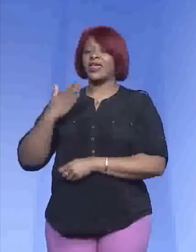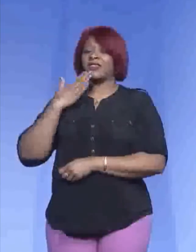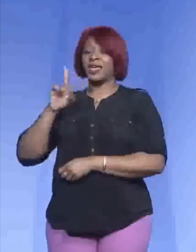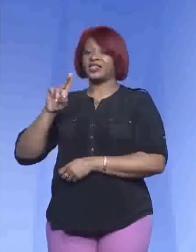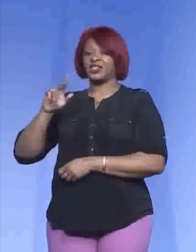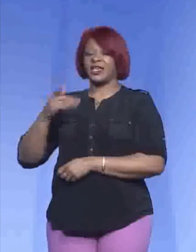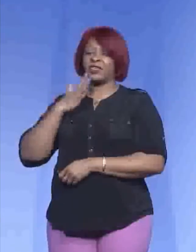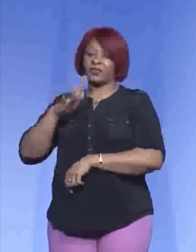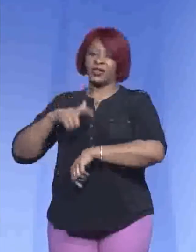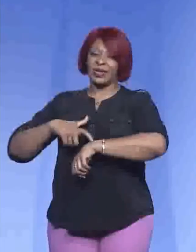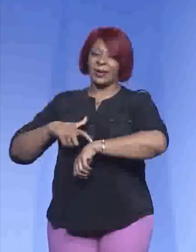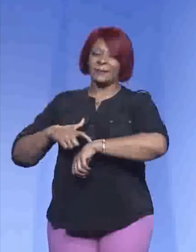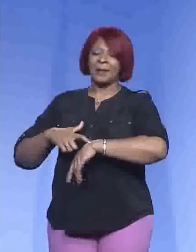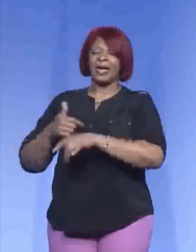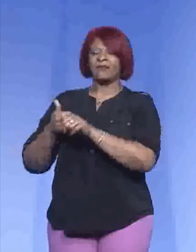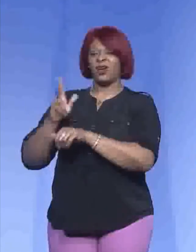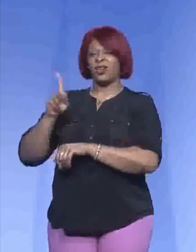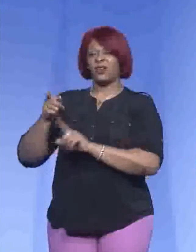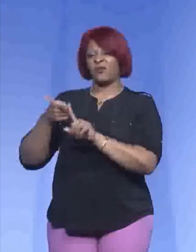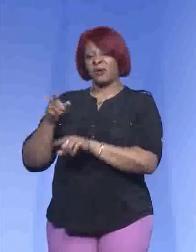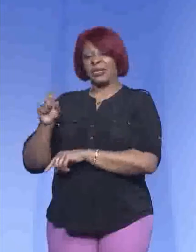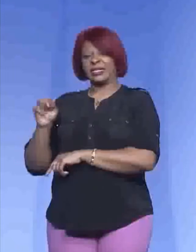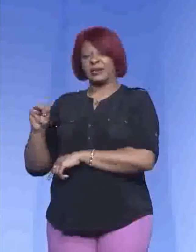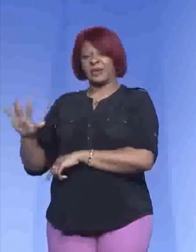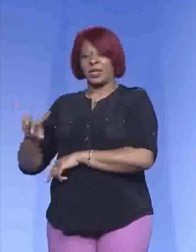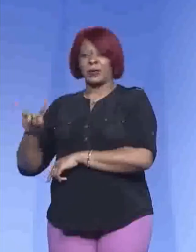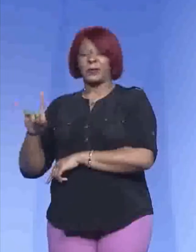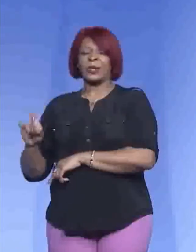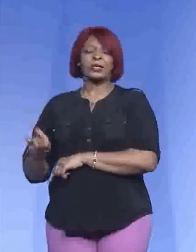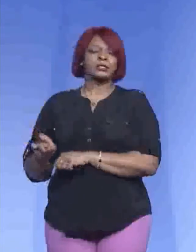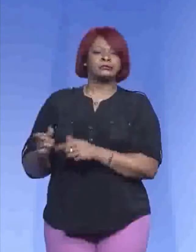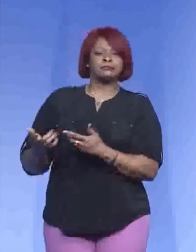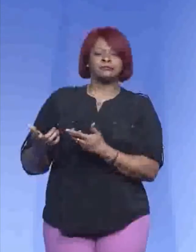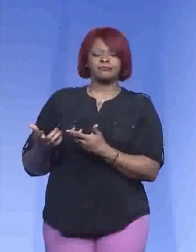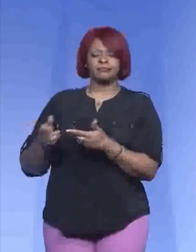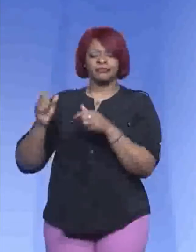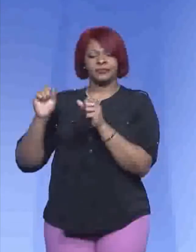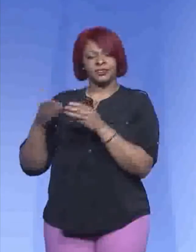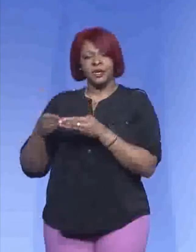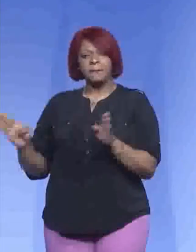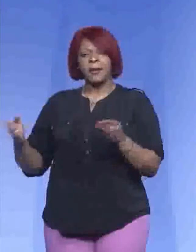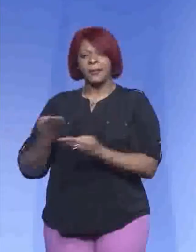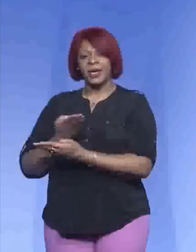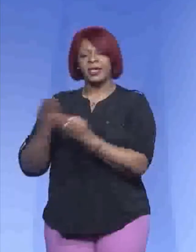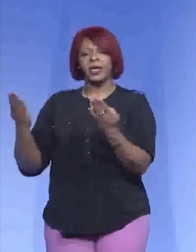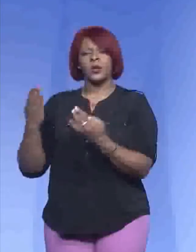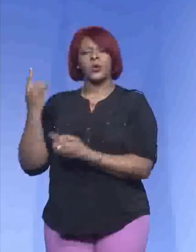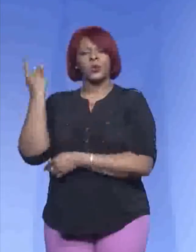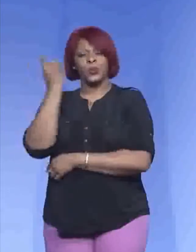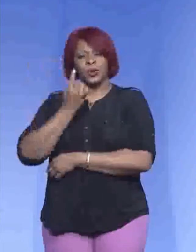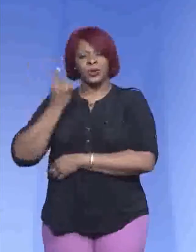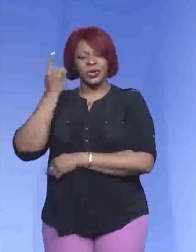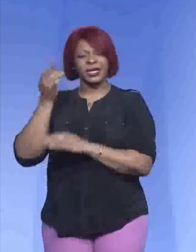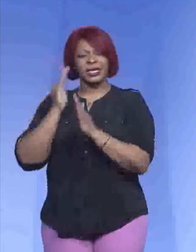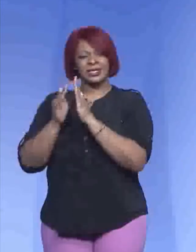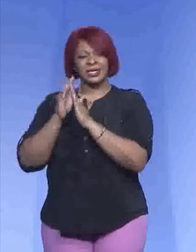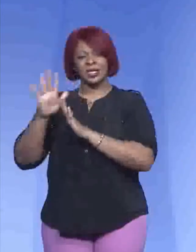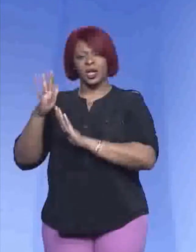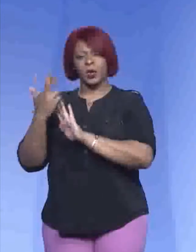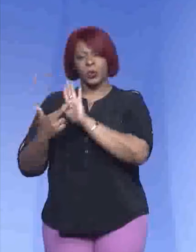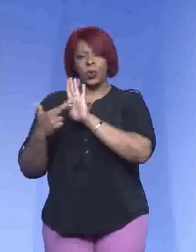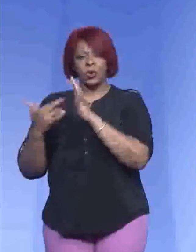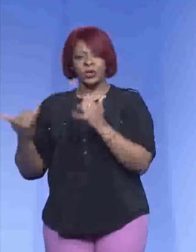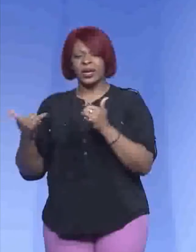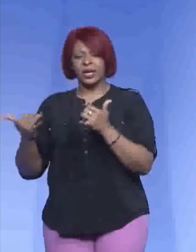as always. Kind of following up a little bit on Sam's question earlier, could you kind of, for the public out there wondering, the city's role now